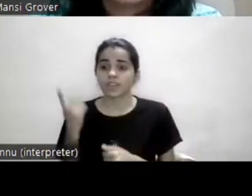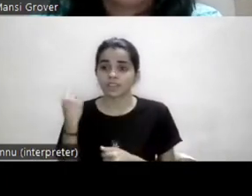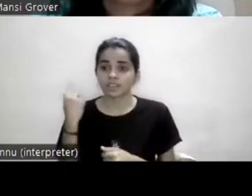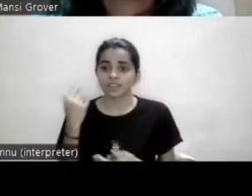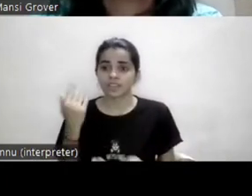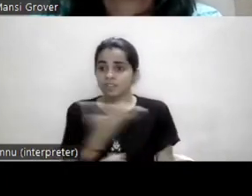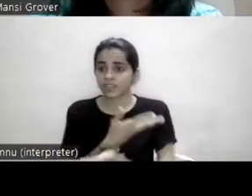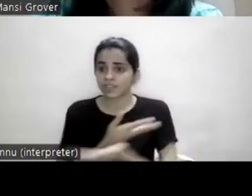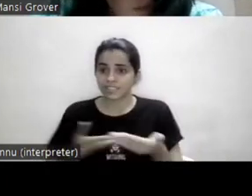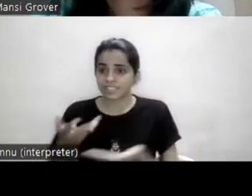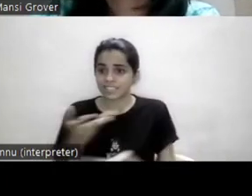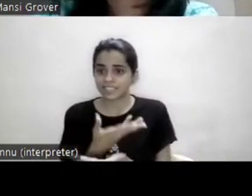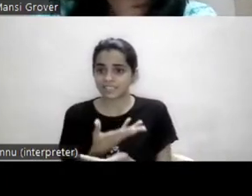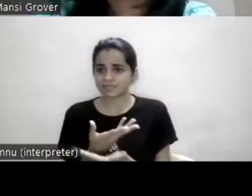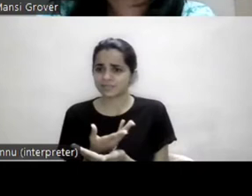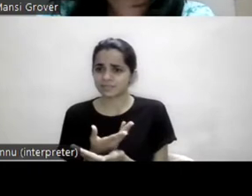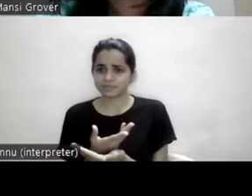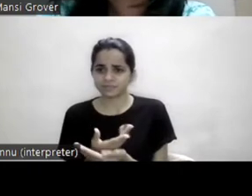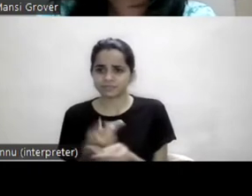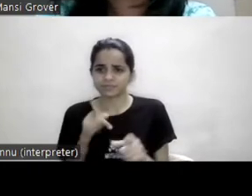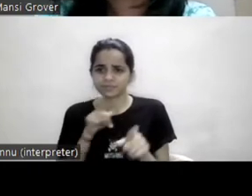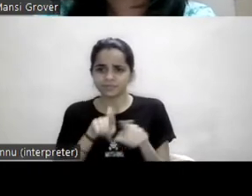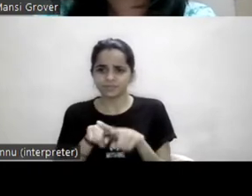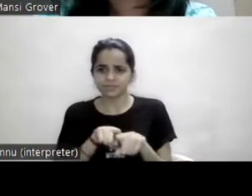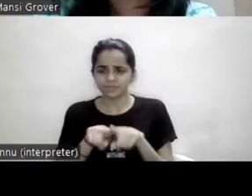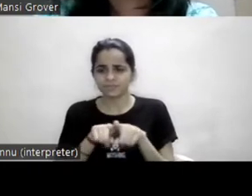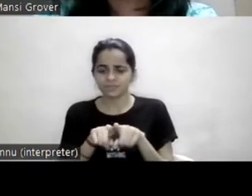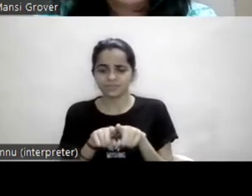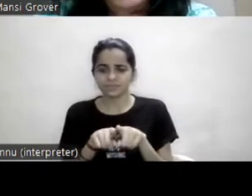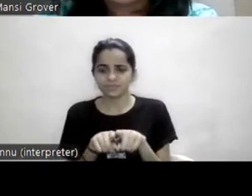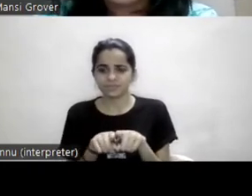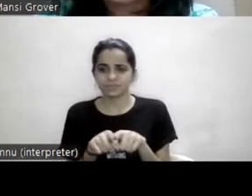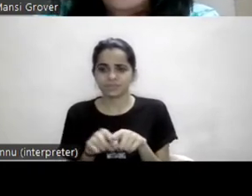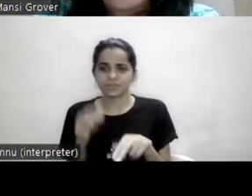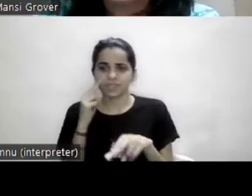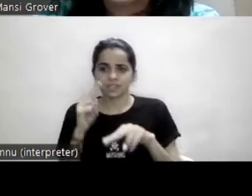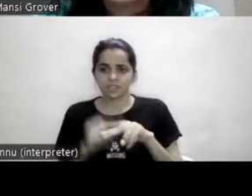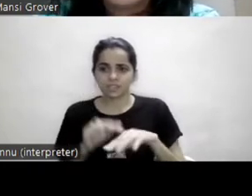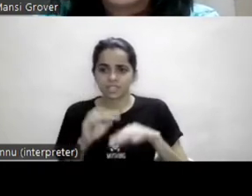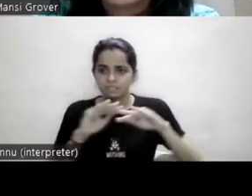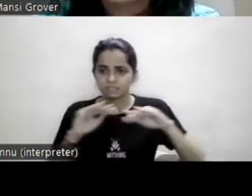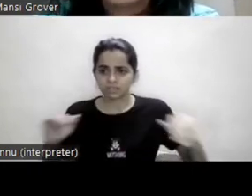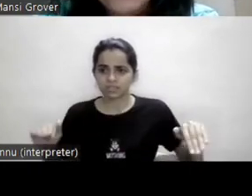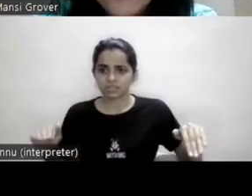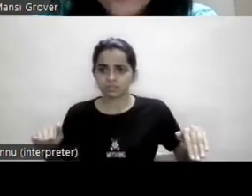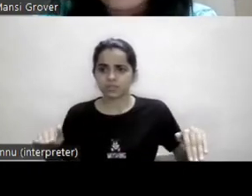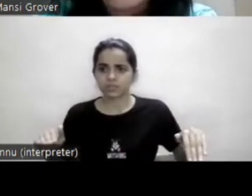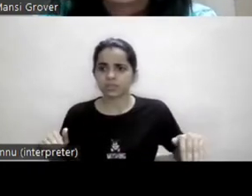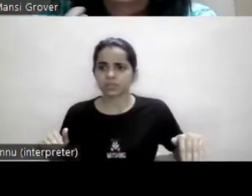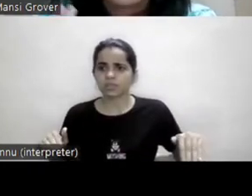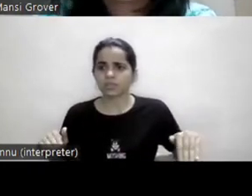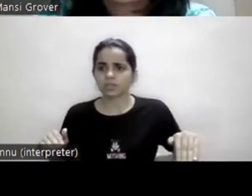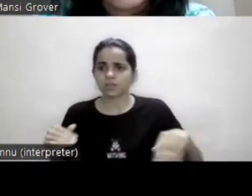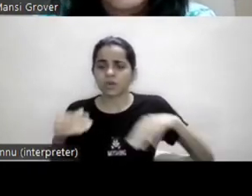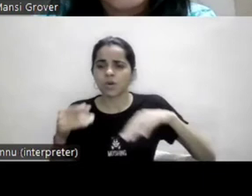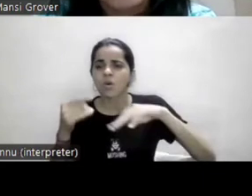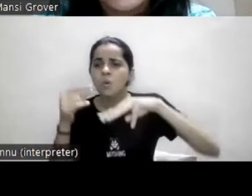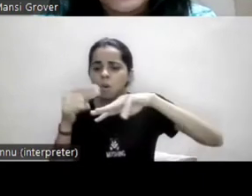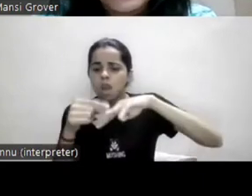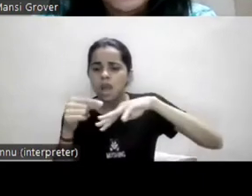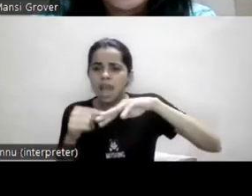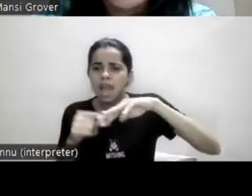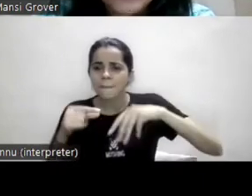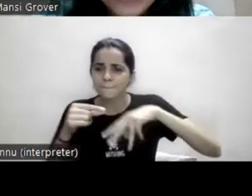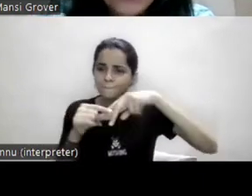were talking about, if, say, for example, you know, if a child is born with four or two extra